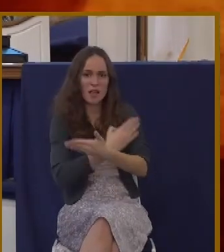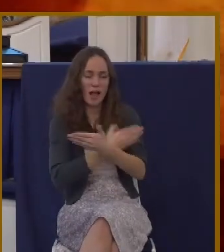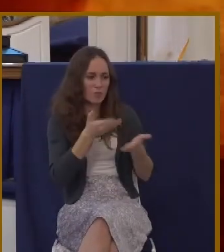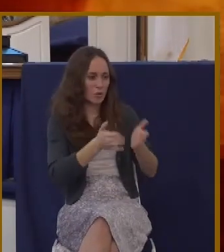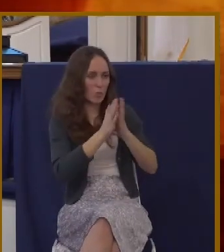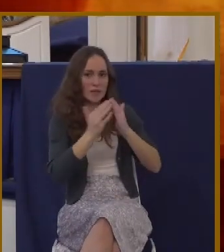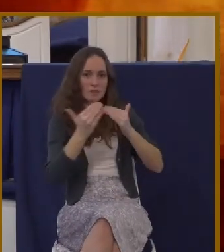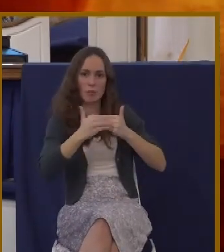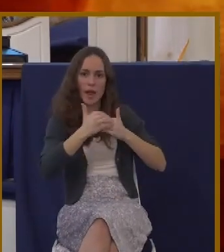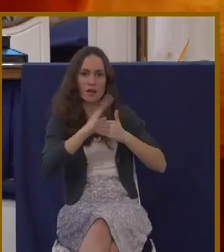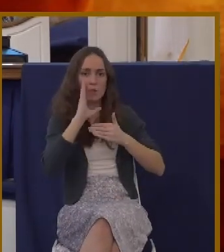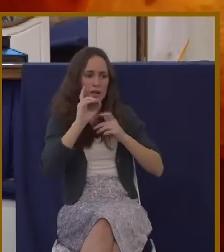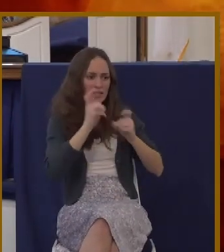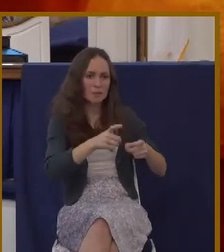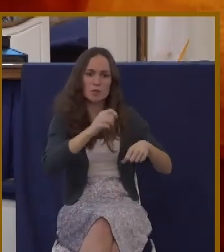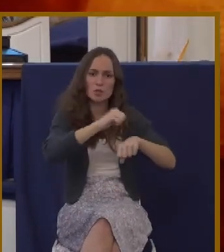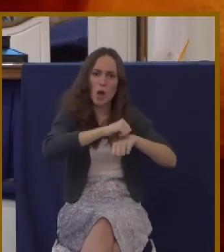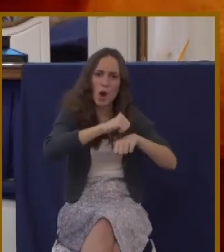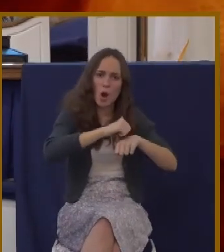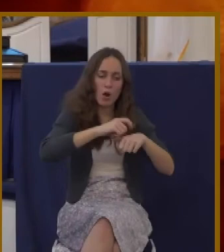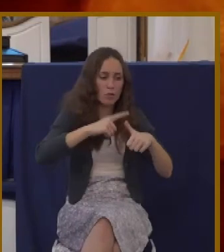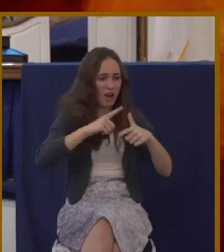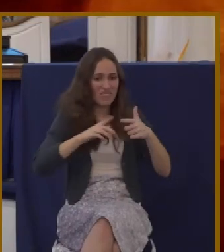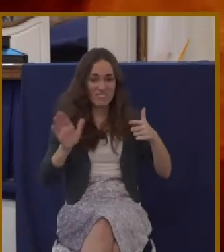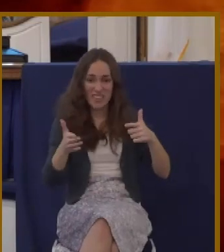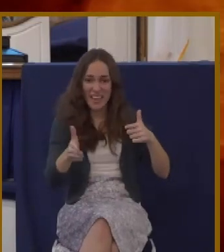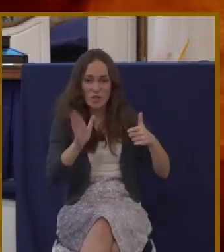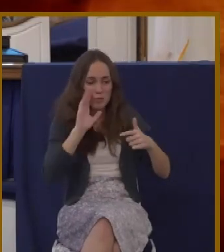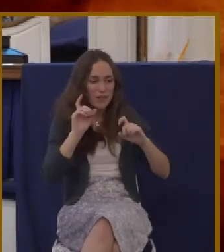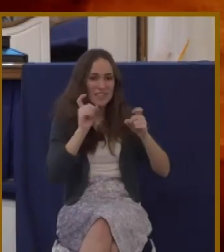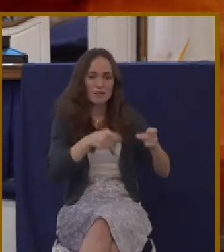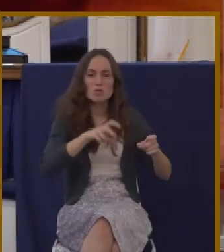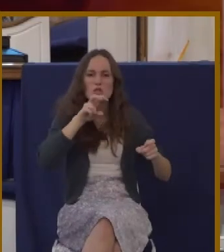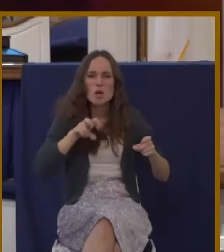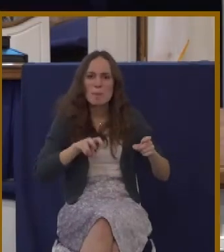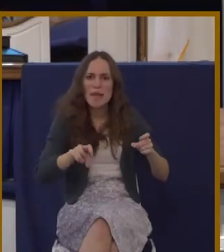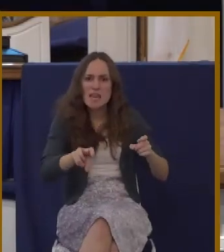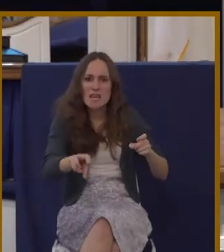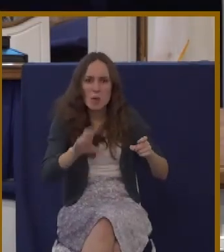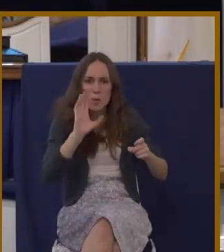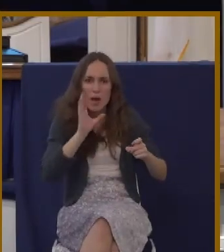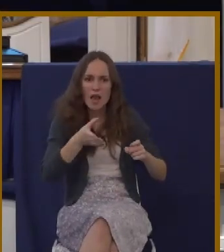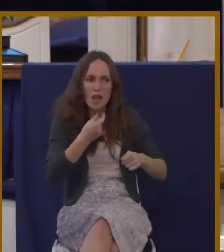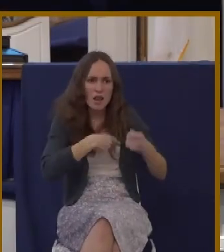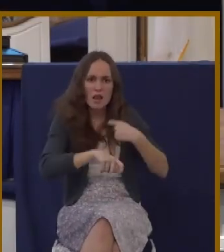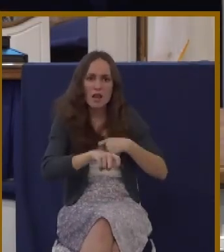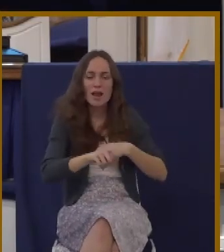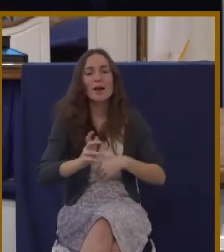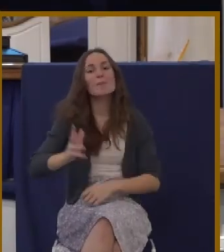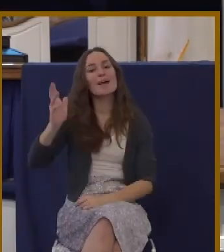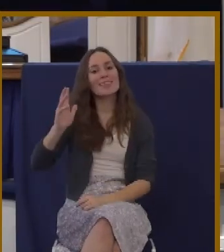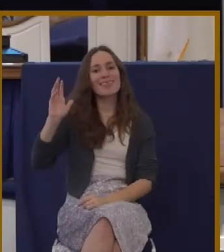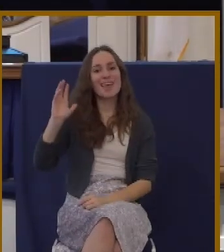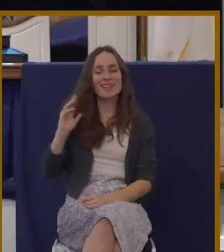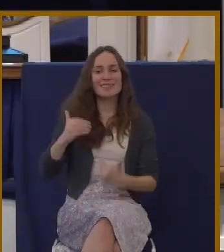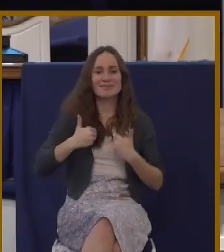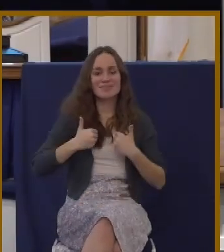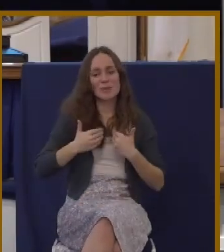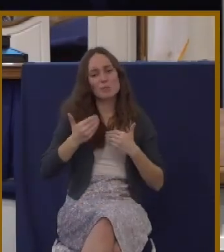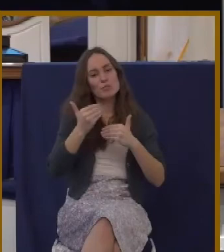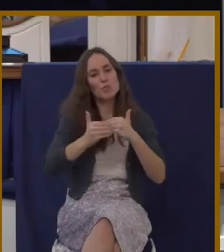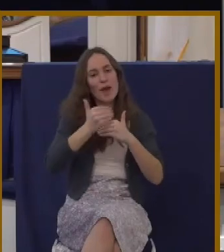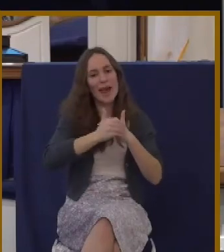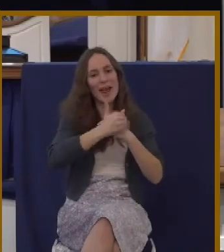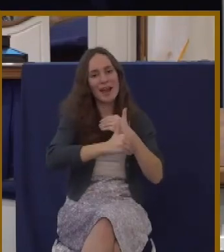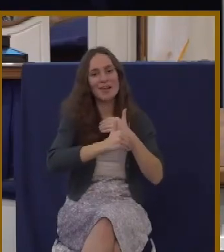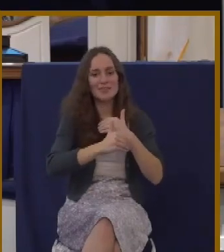give him a stone? Or if he ask a fish, will he give him a serpent?" You know, back then they had, you know, bread was not all that